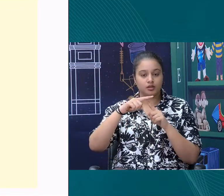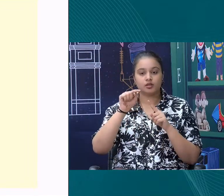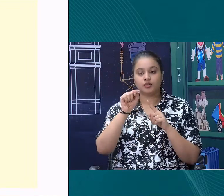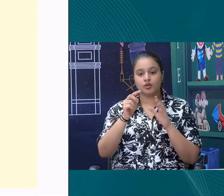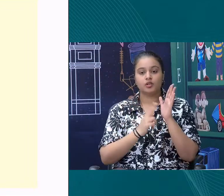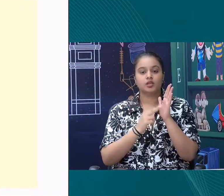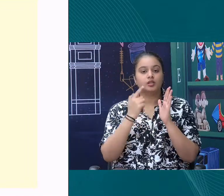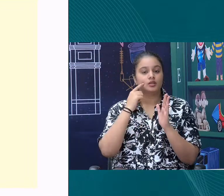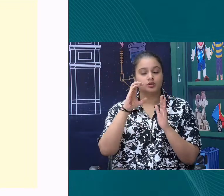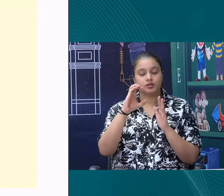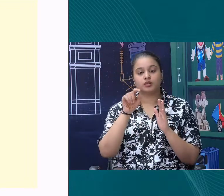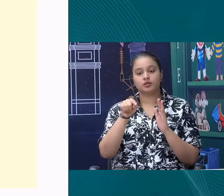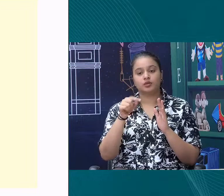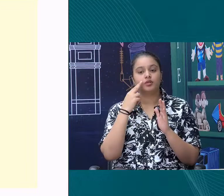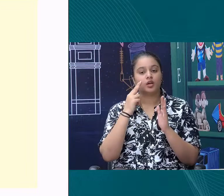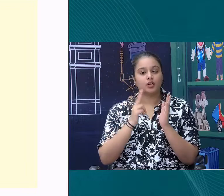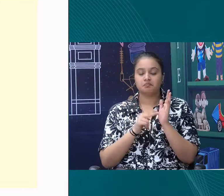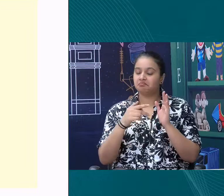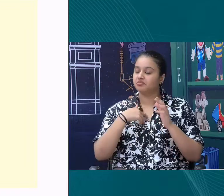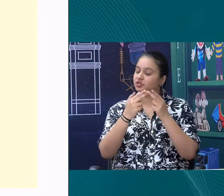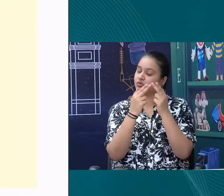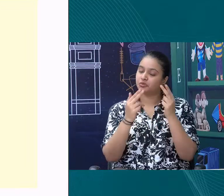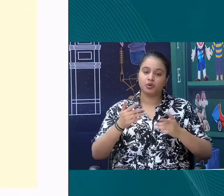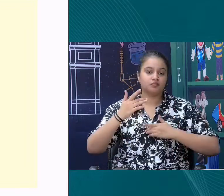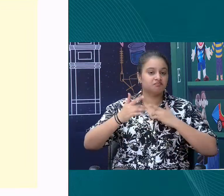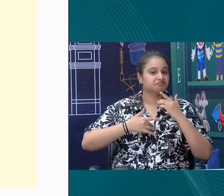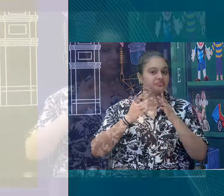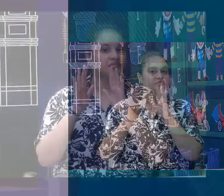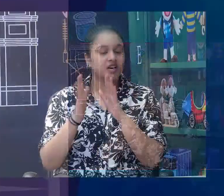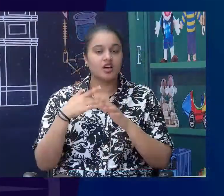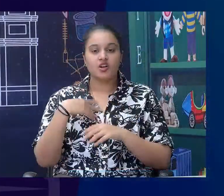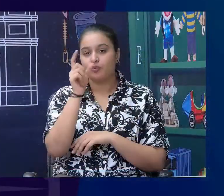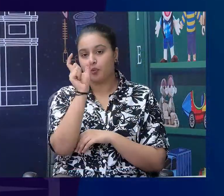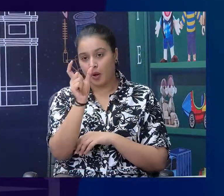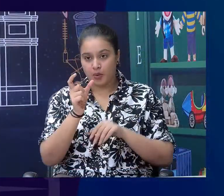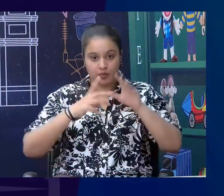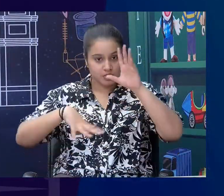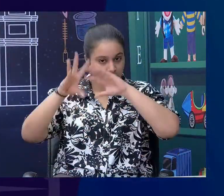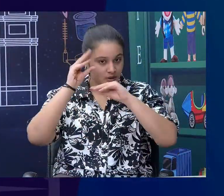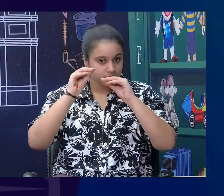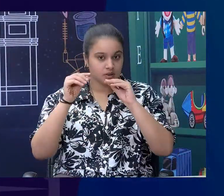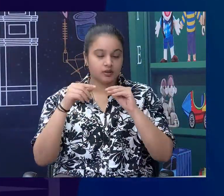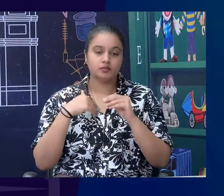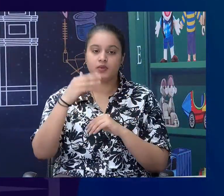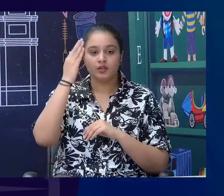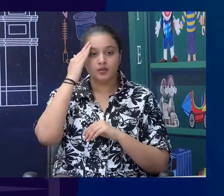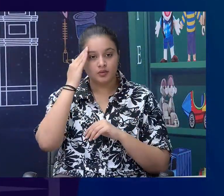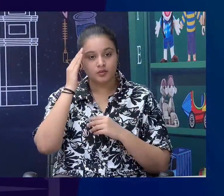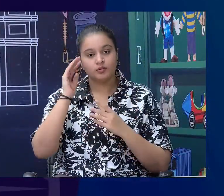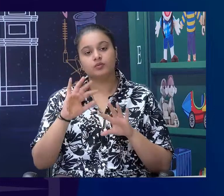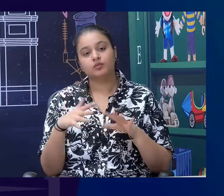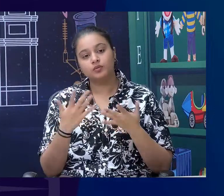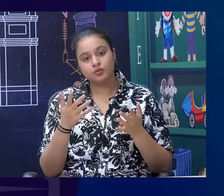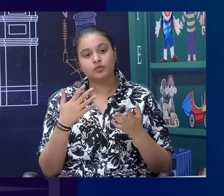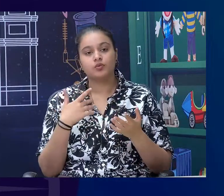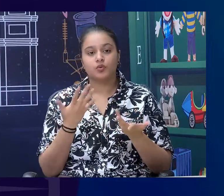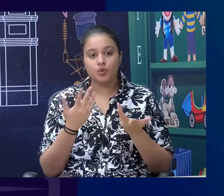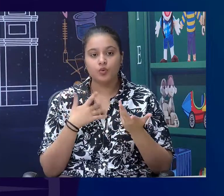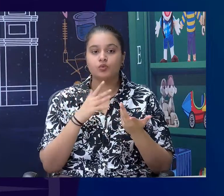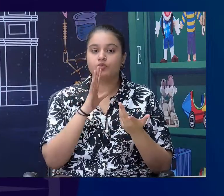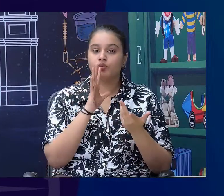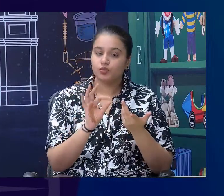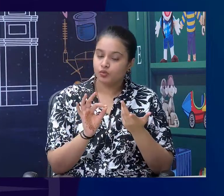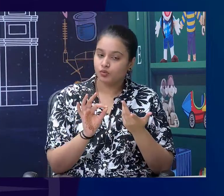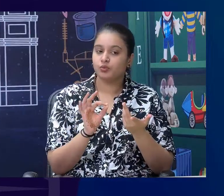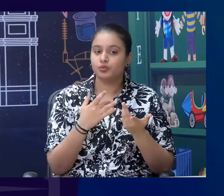dth.class8@ciet.nic.in. Well, what an interesting story that was, and how many words I've learned today, I only know. And of course, the fake lore thing,